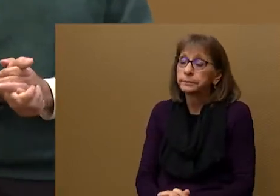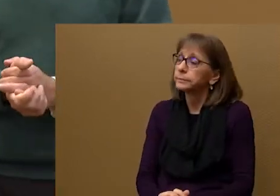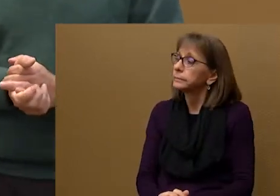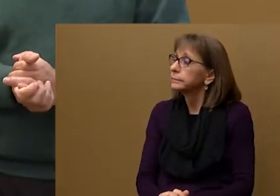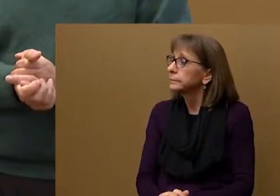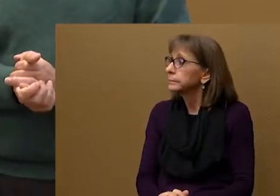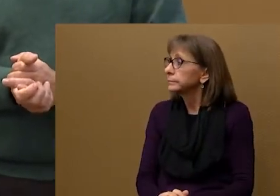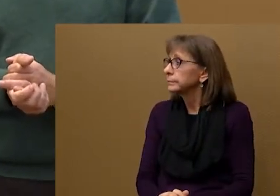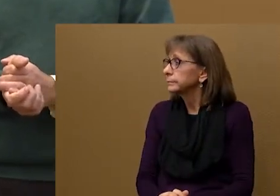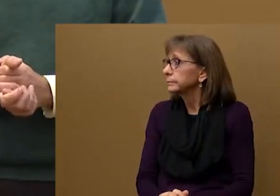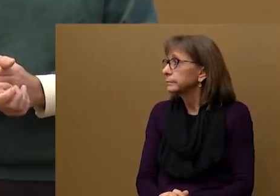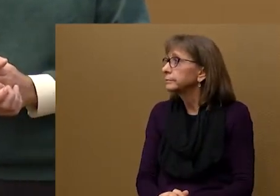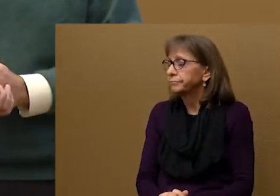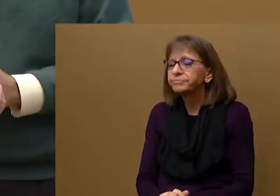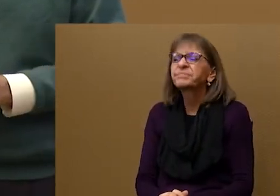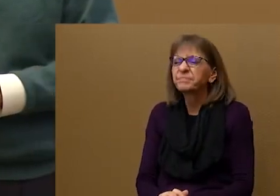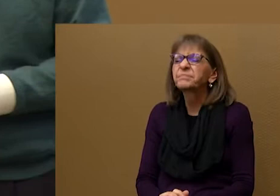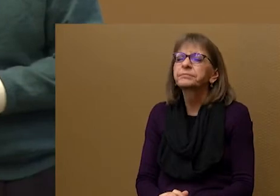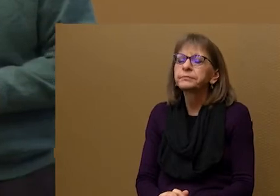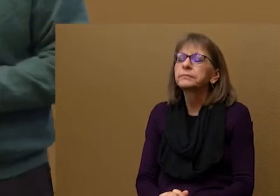see?